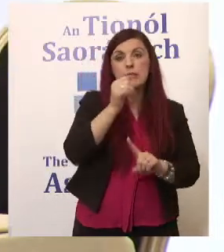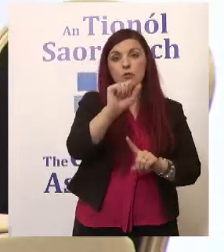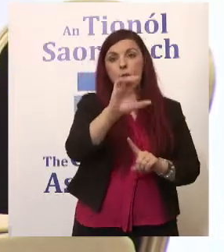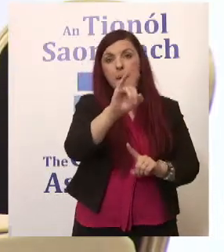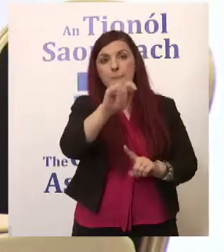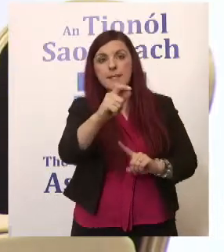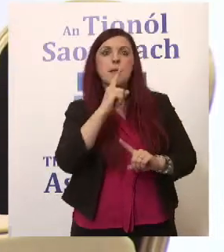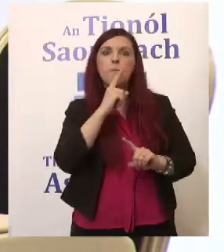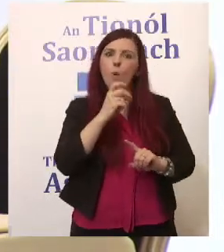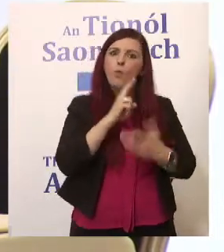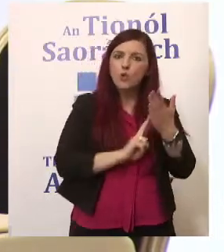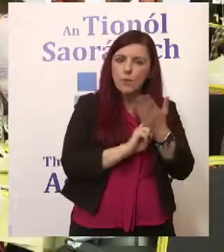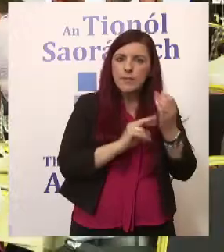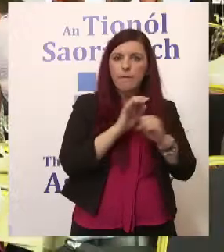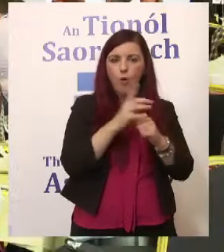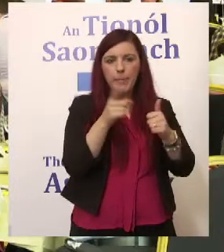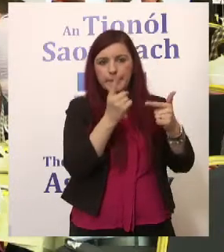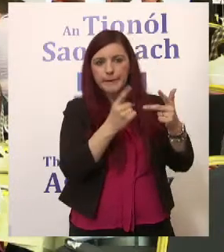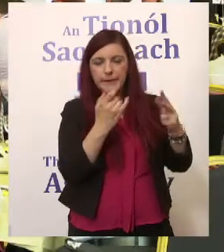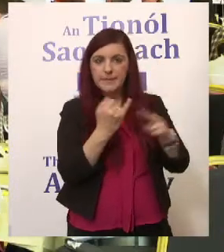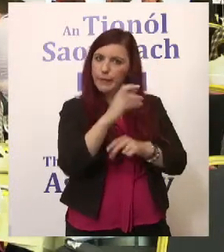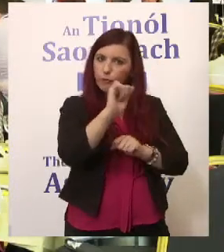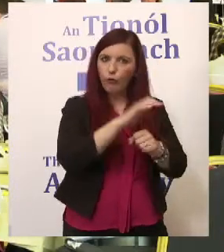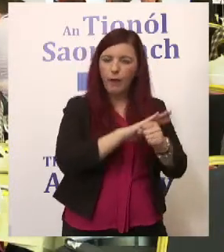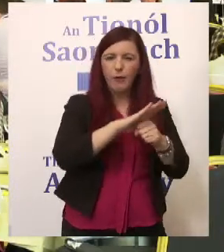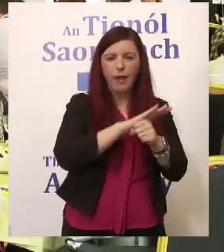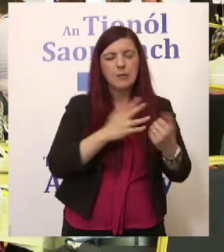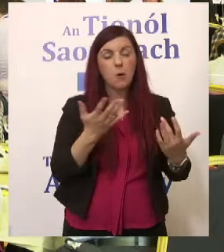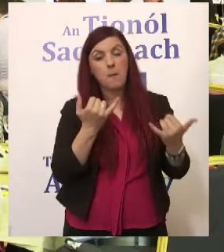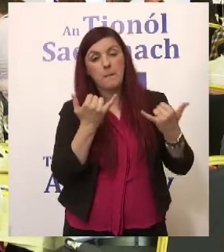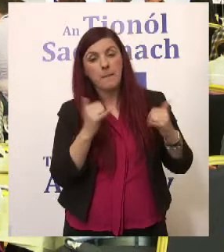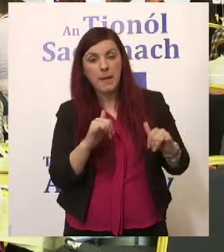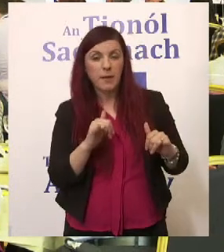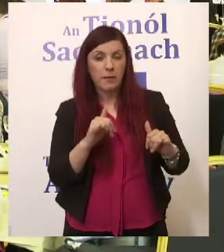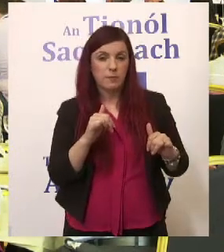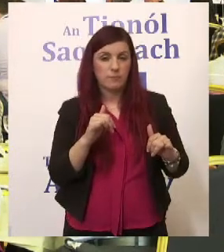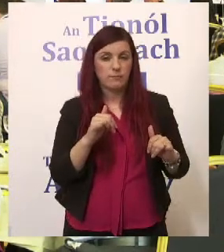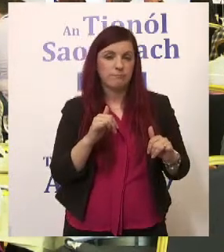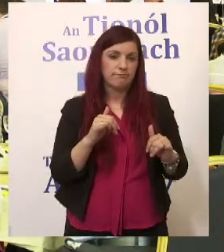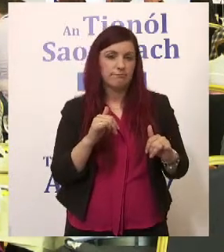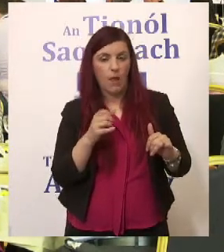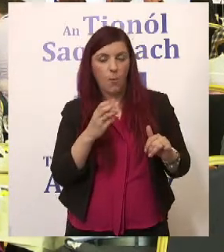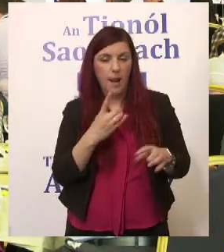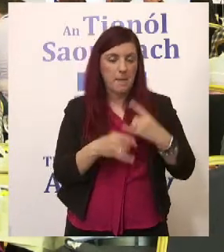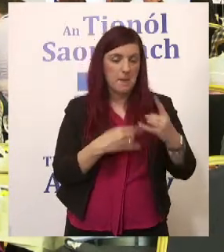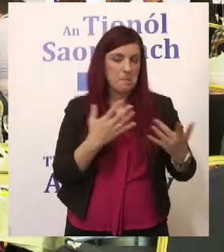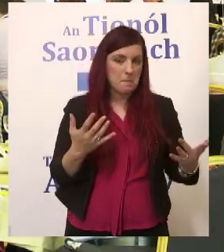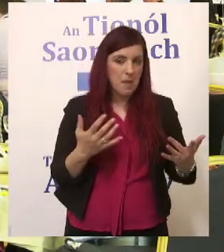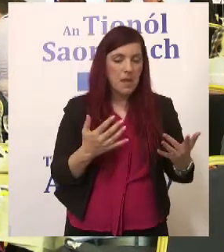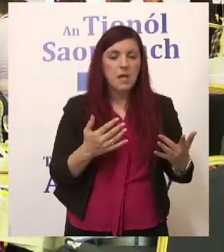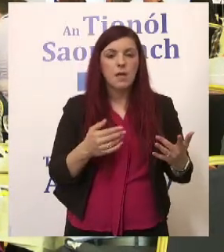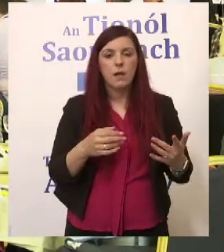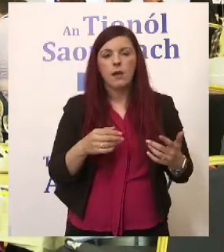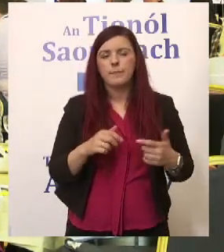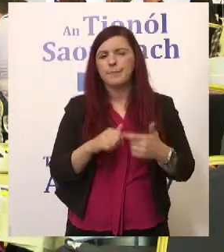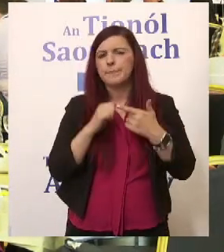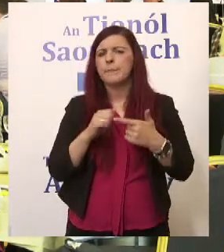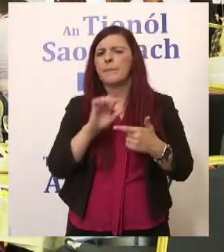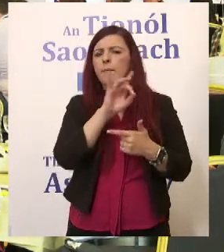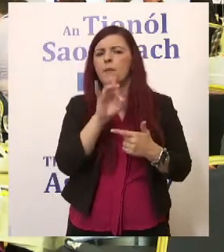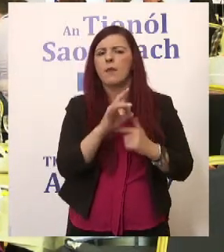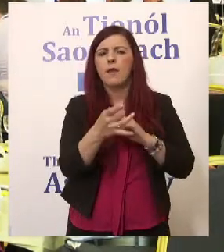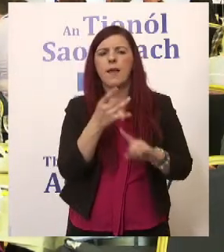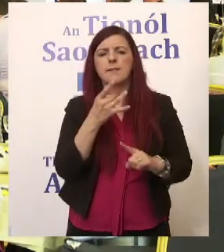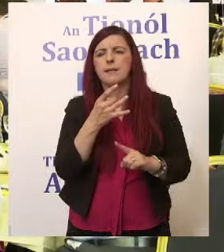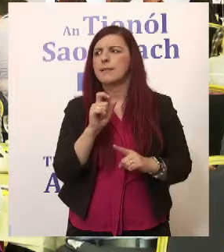incentive structure. So that might be useful for you to be aware of. The other question you ask is